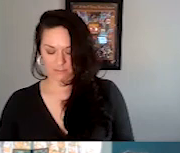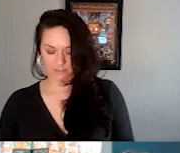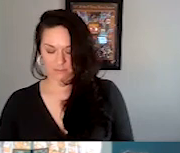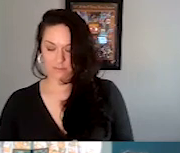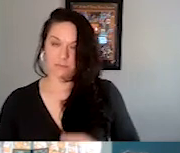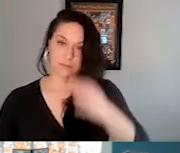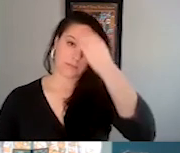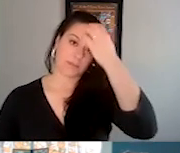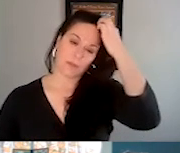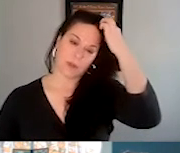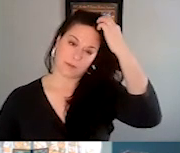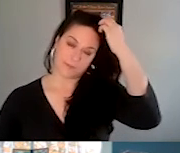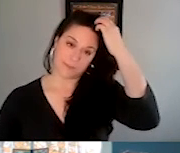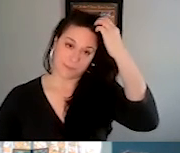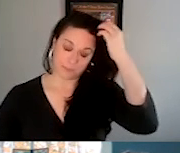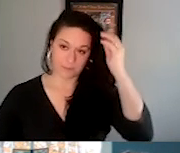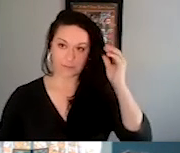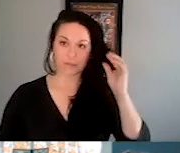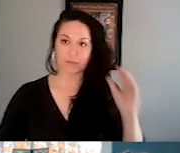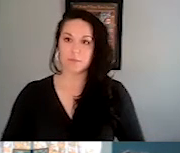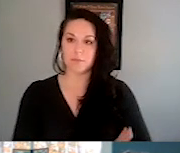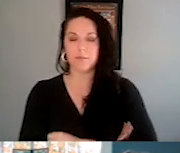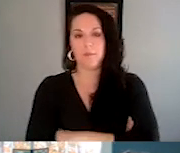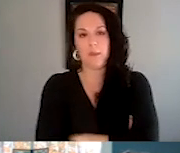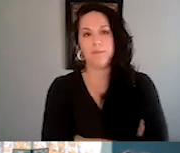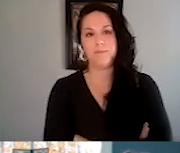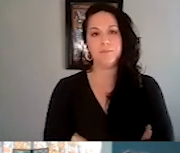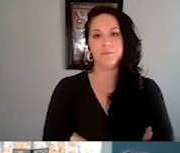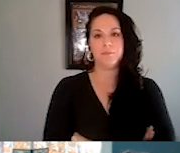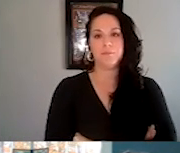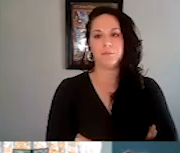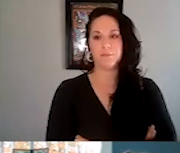saying that Delta-8 were only for people aged 21 and over, and